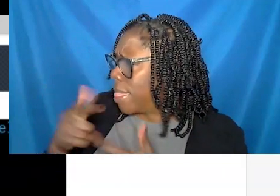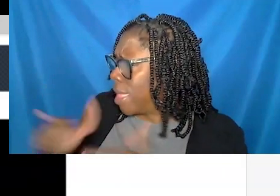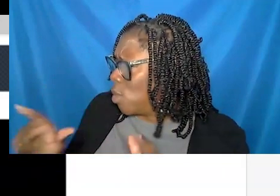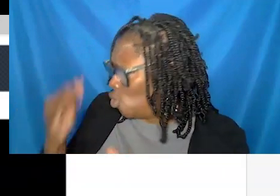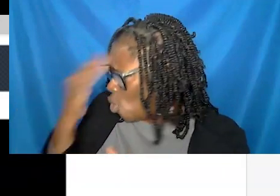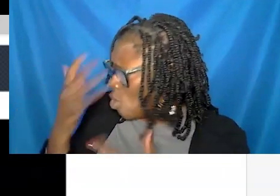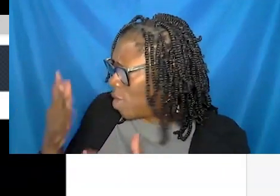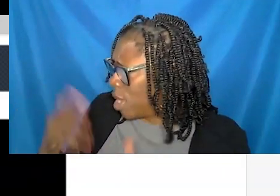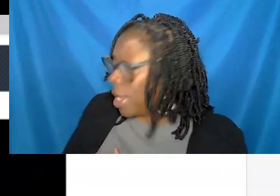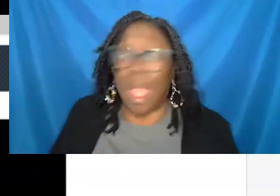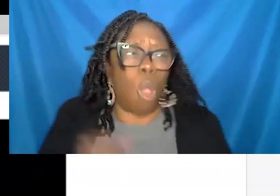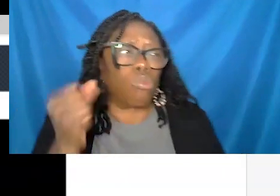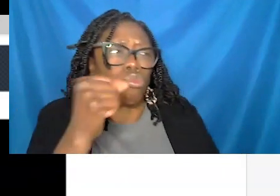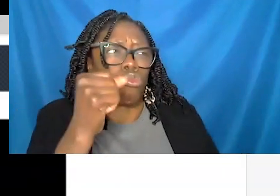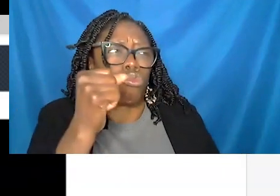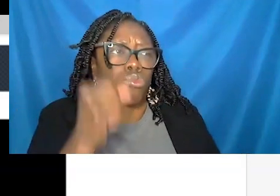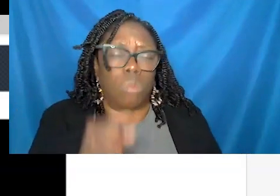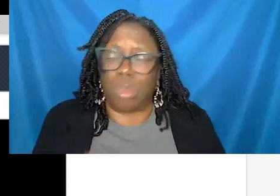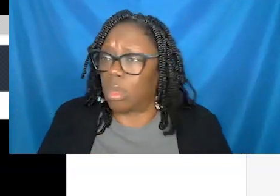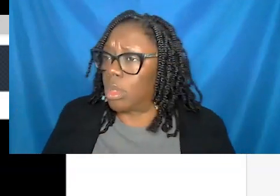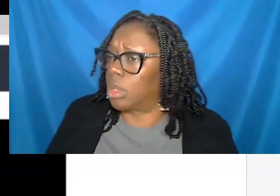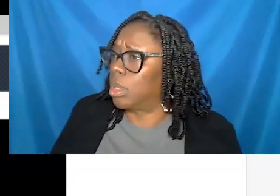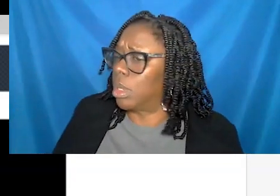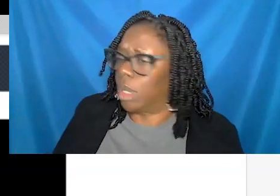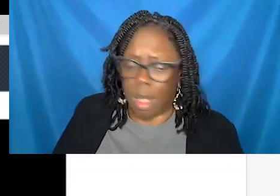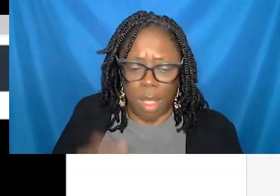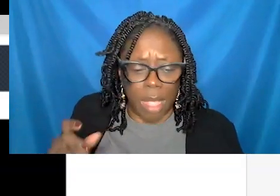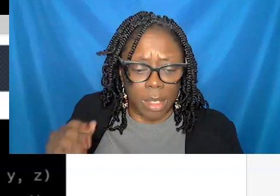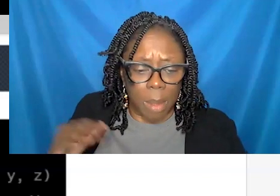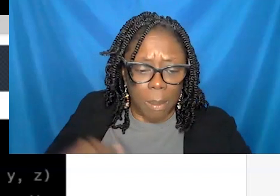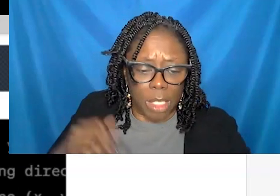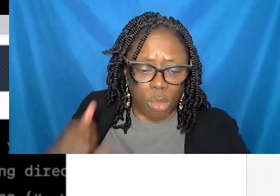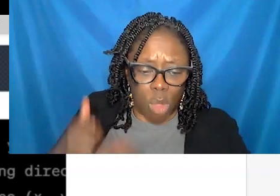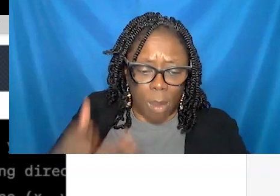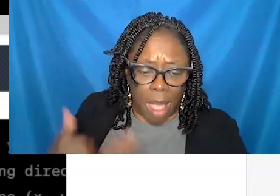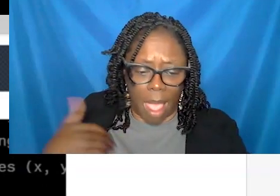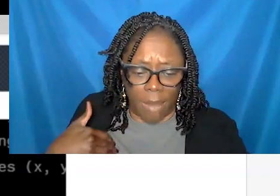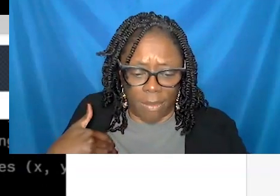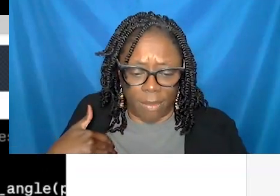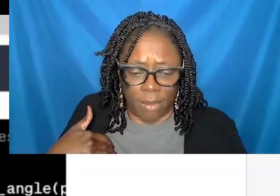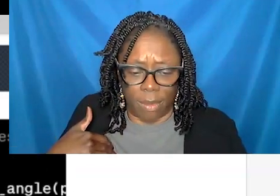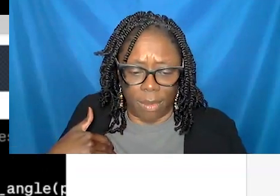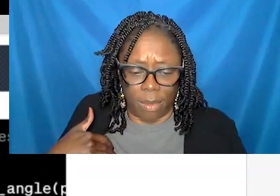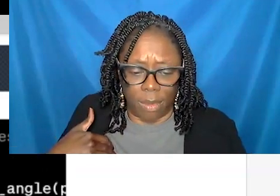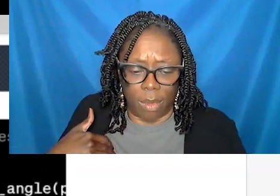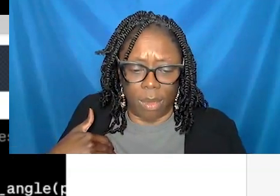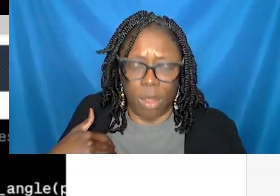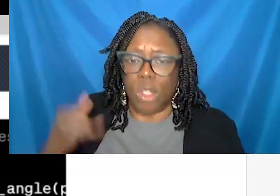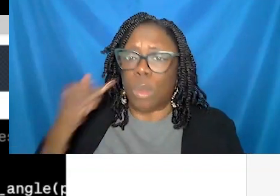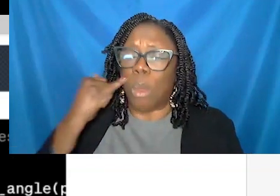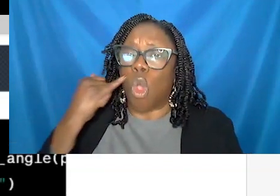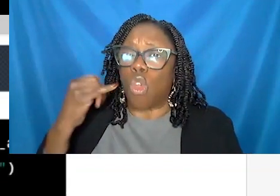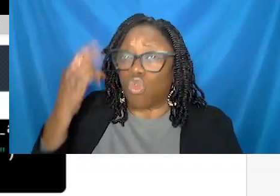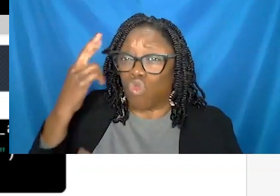yes. Programming is one of the like. This is the fundamental problem I've got. Yeah. Is suppose the reason you gave